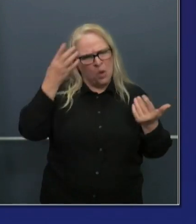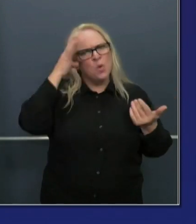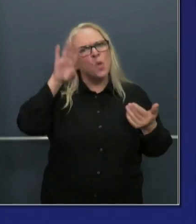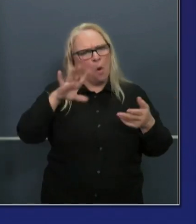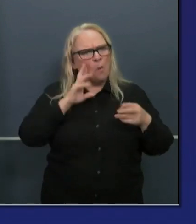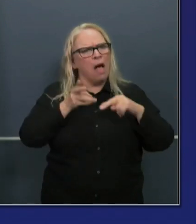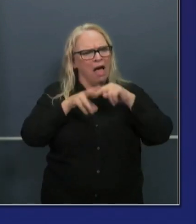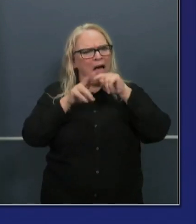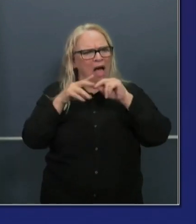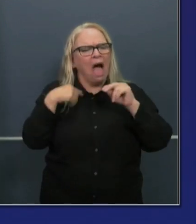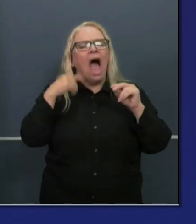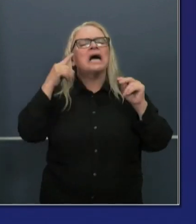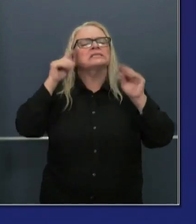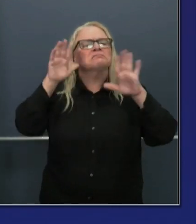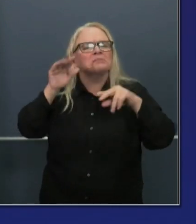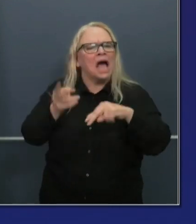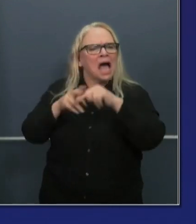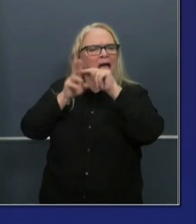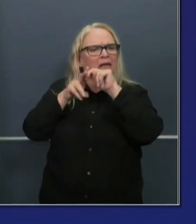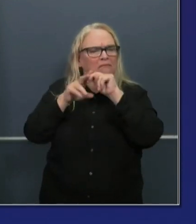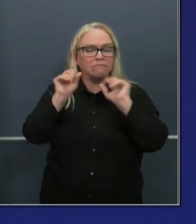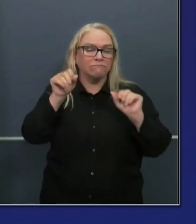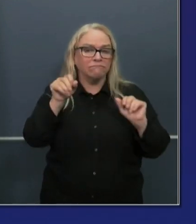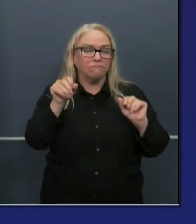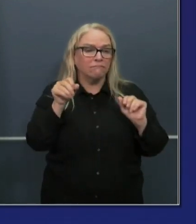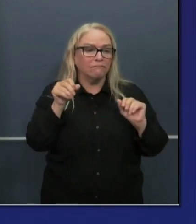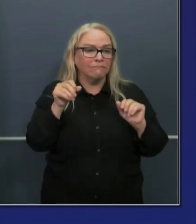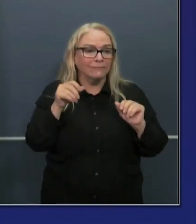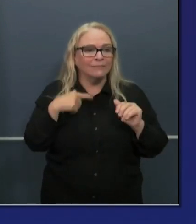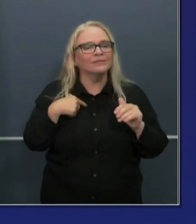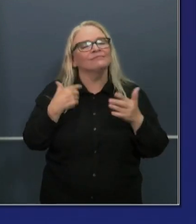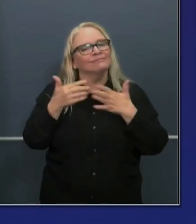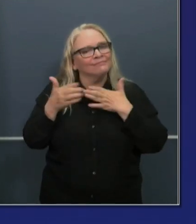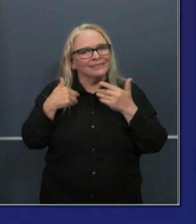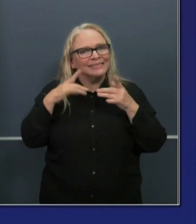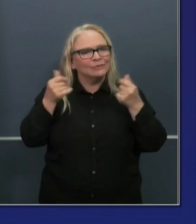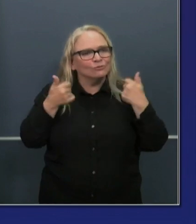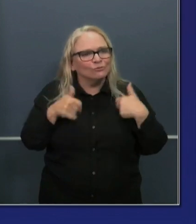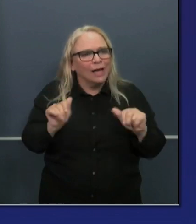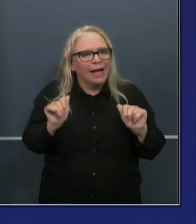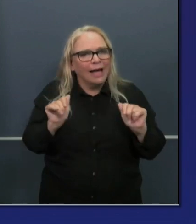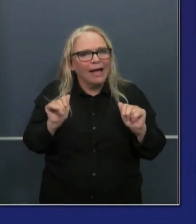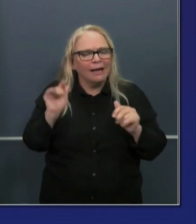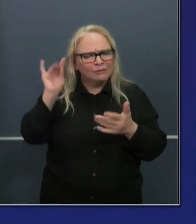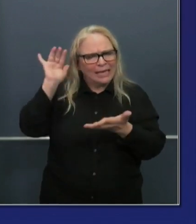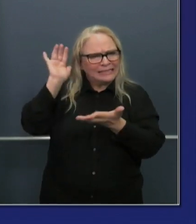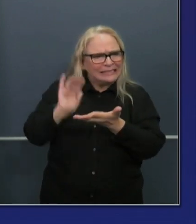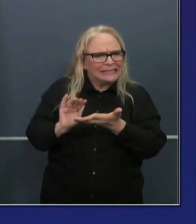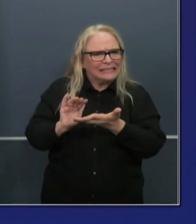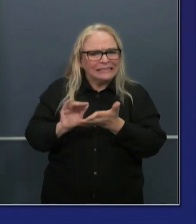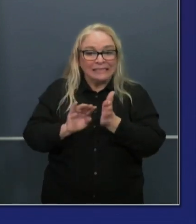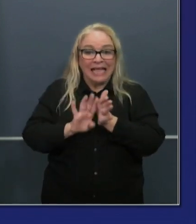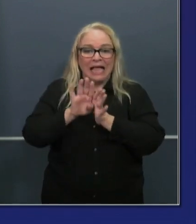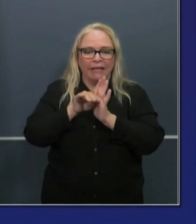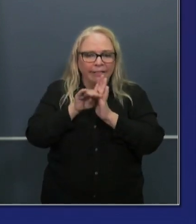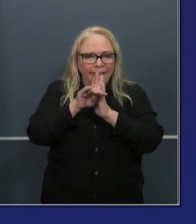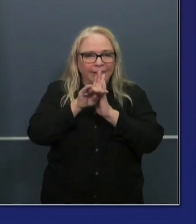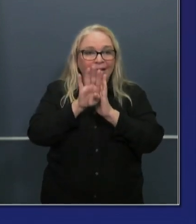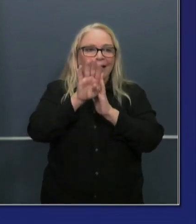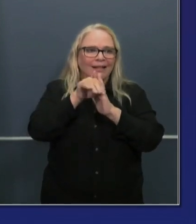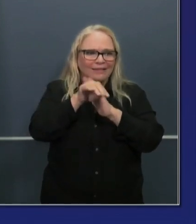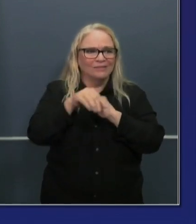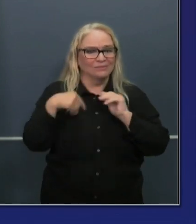day we advanced our efforts to curb the spread of this virus, which bought us time to